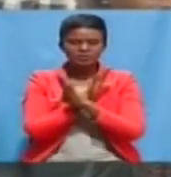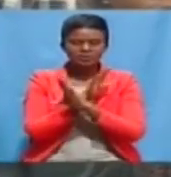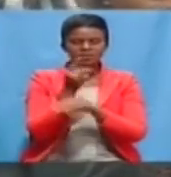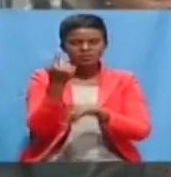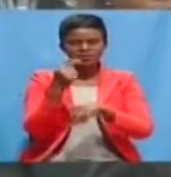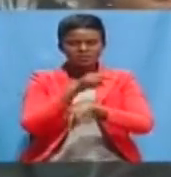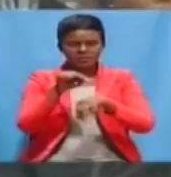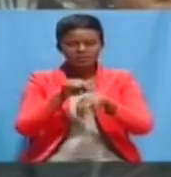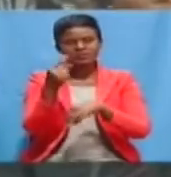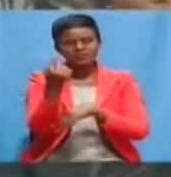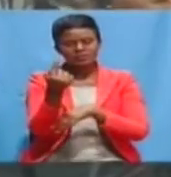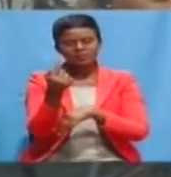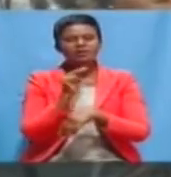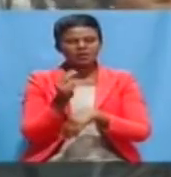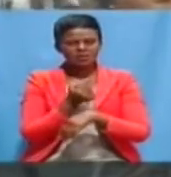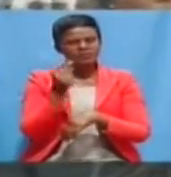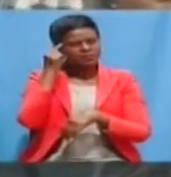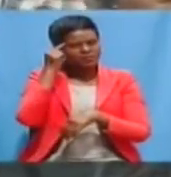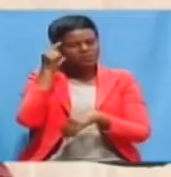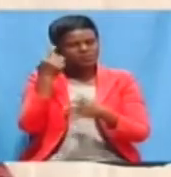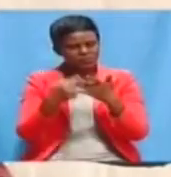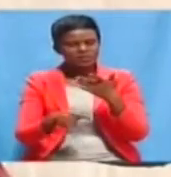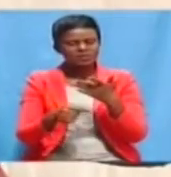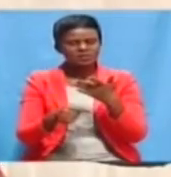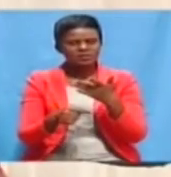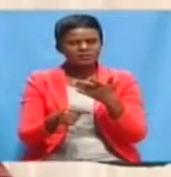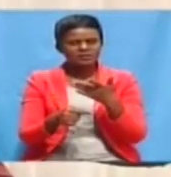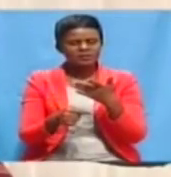nation, we are thinking about loving our neighbor.